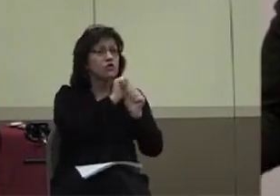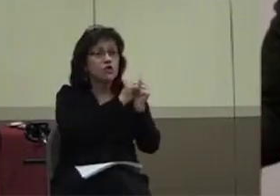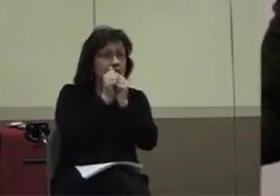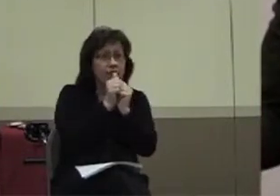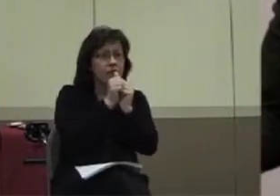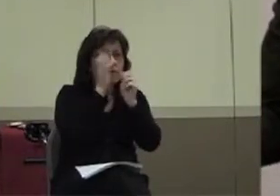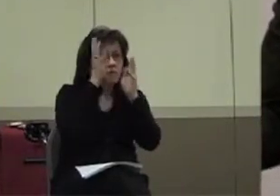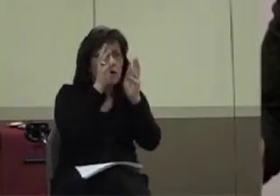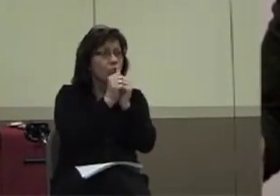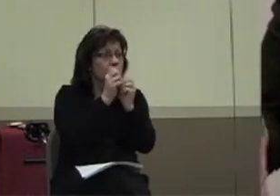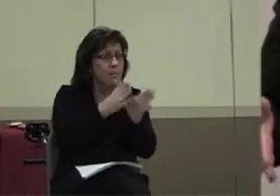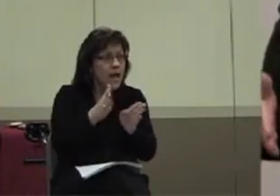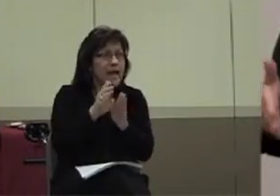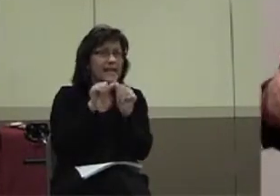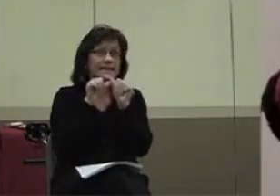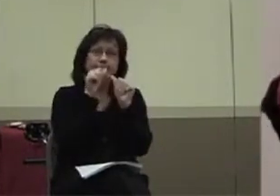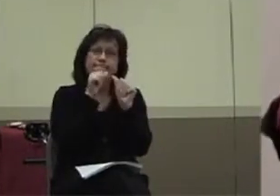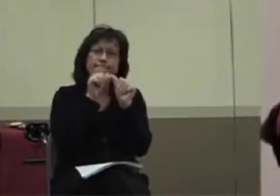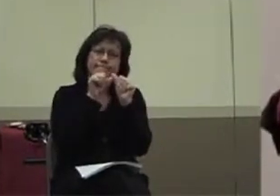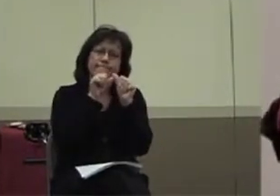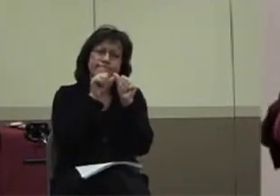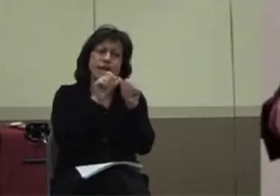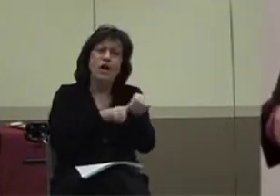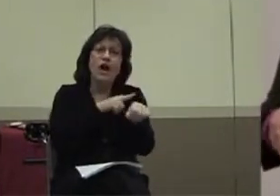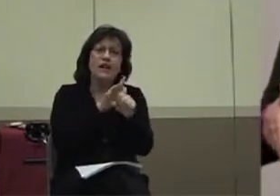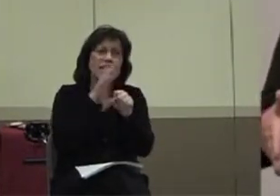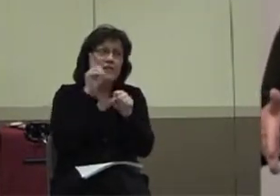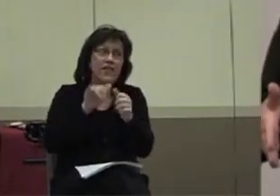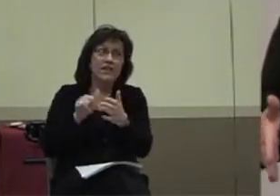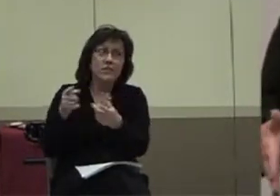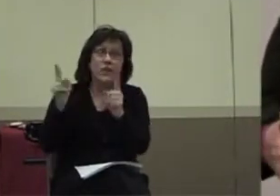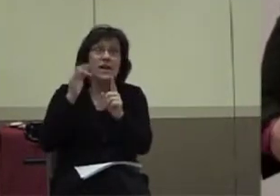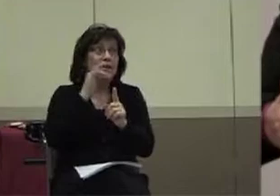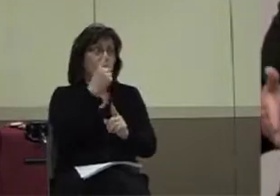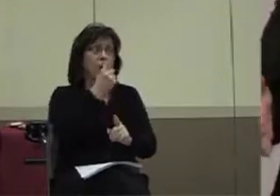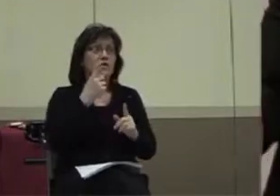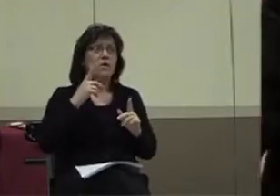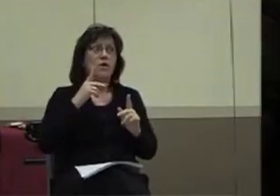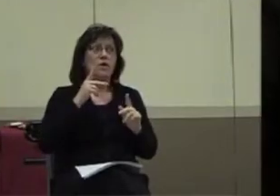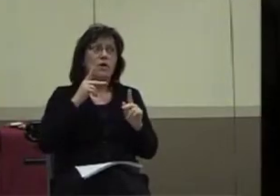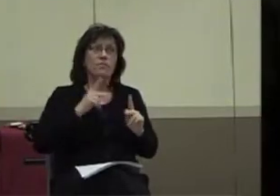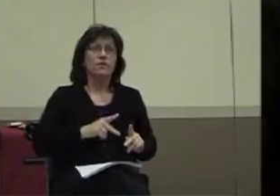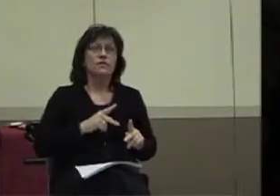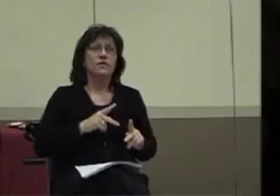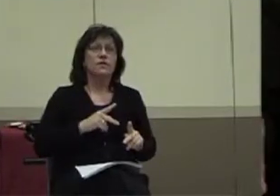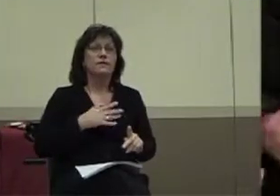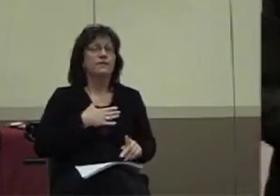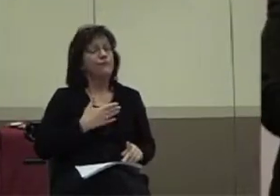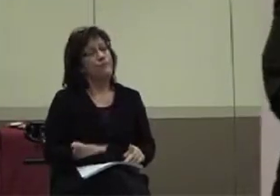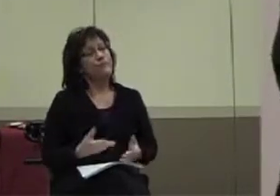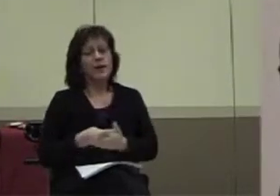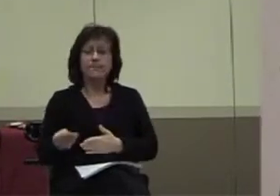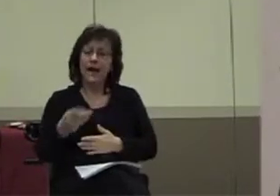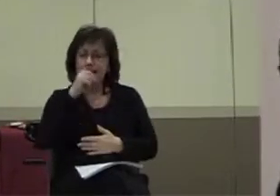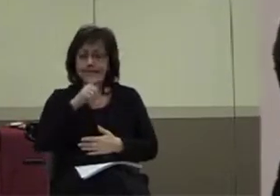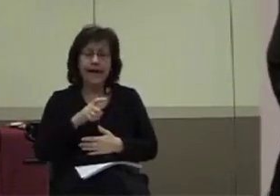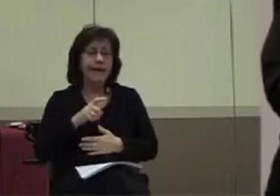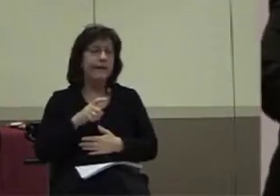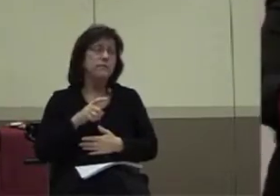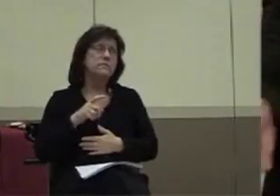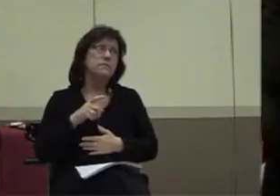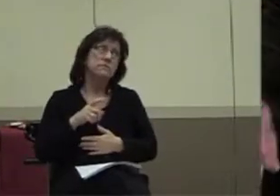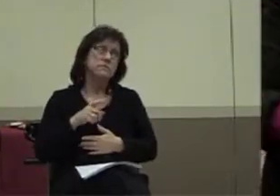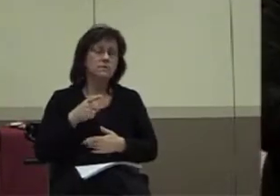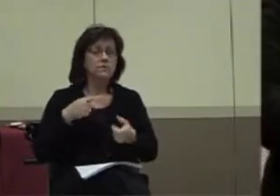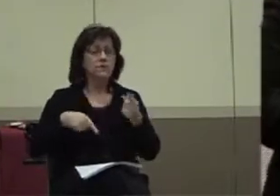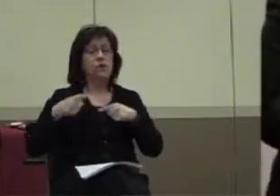it long enough for it to work. So if one person pays off, if one person buys a Barbie, we just took 2 steps back